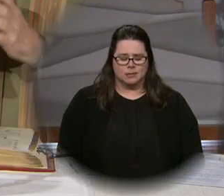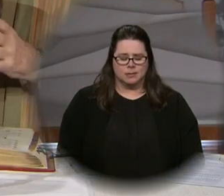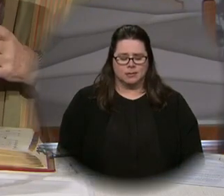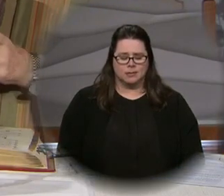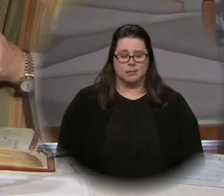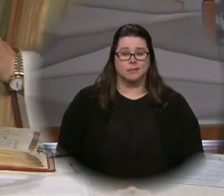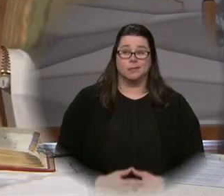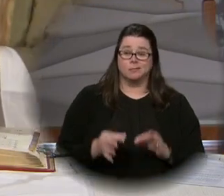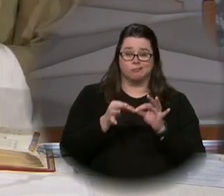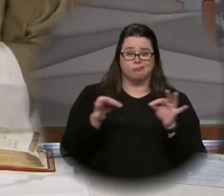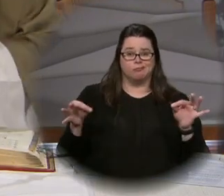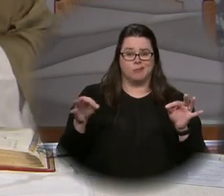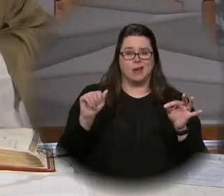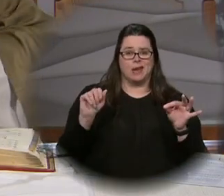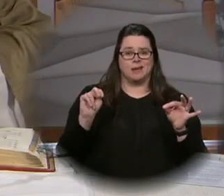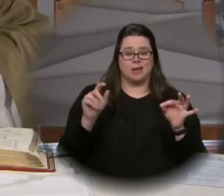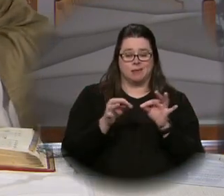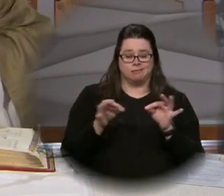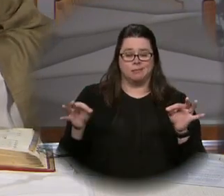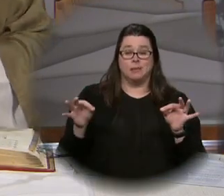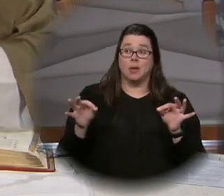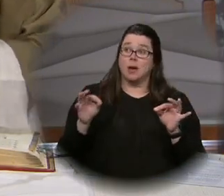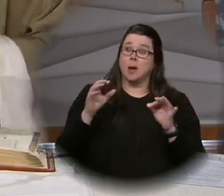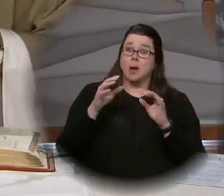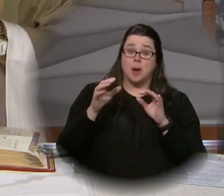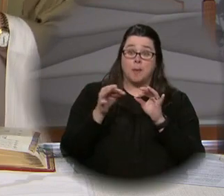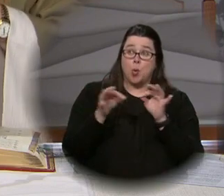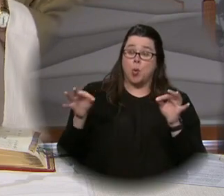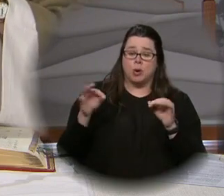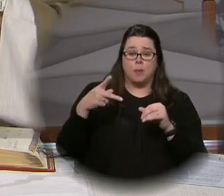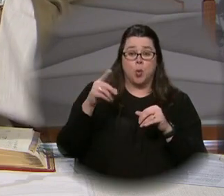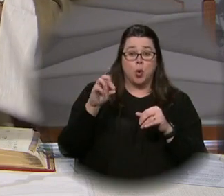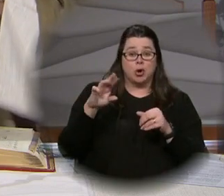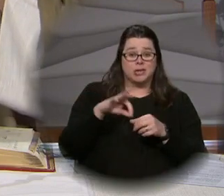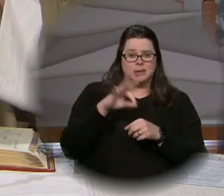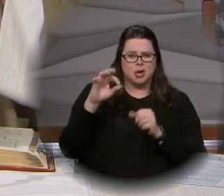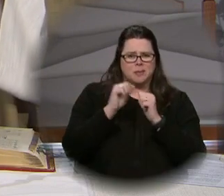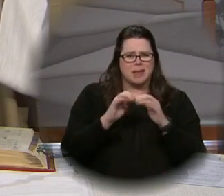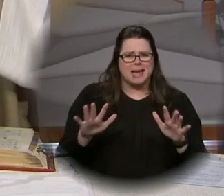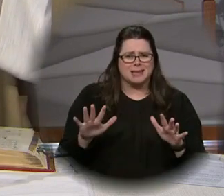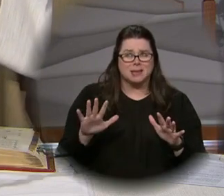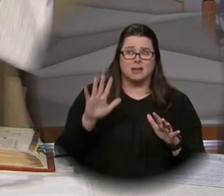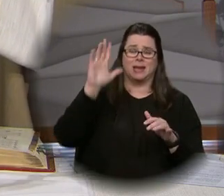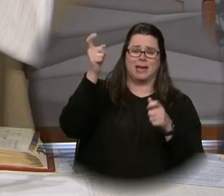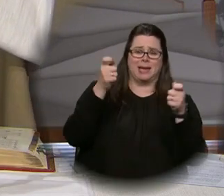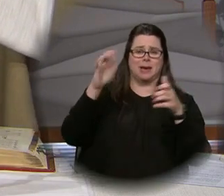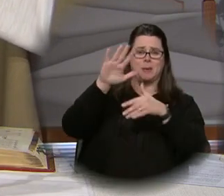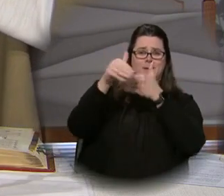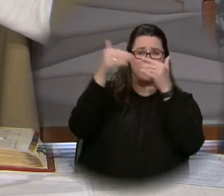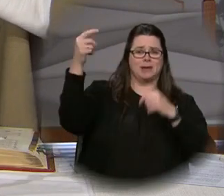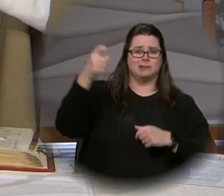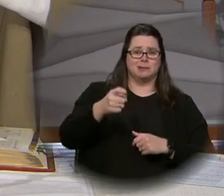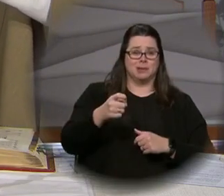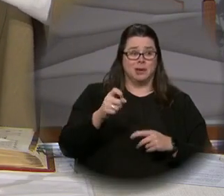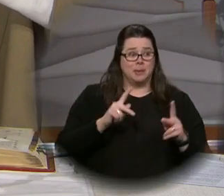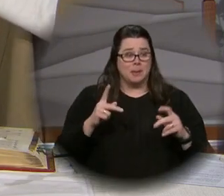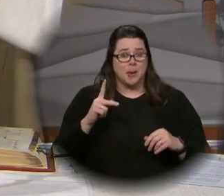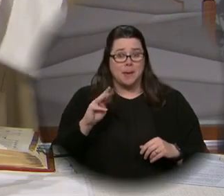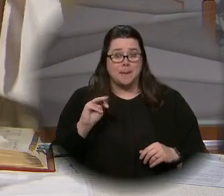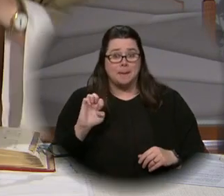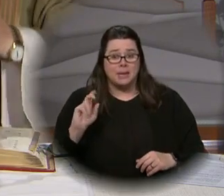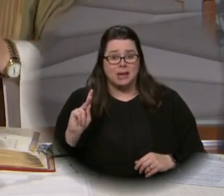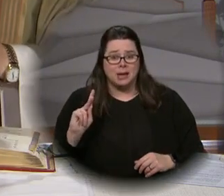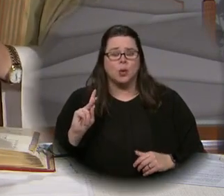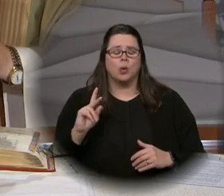Blessed are the poor in spirit, for theirs is the kingdom of heaven. Blessed are the meek, for they shall possess